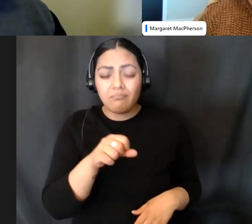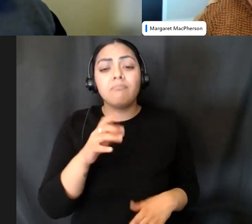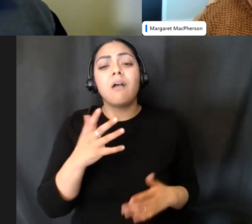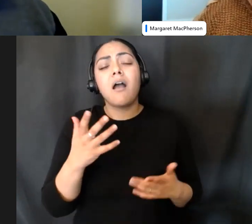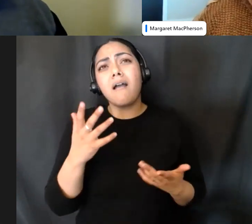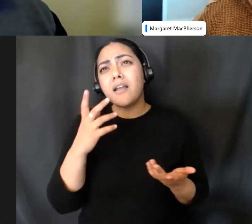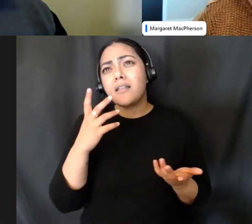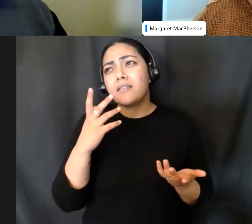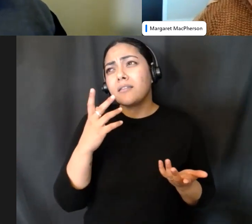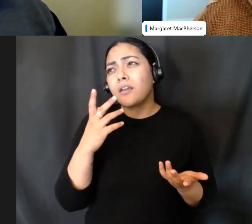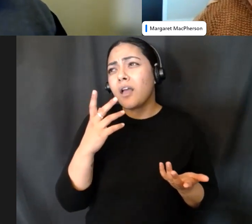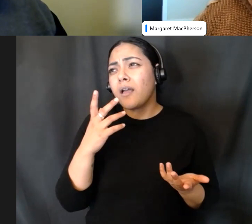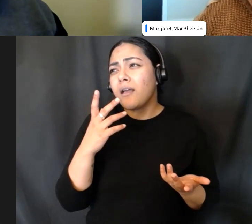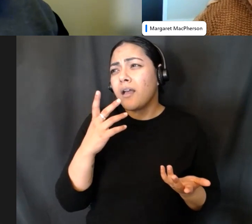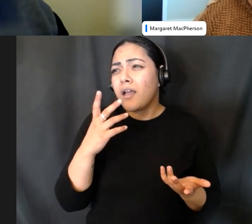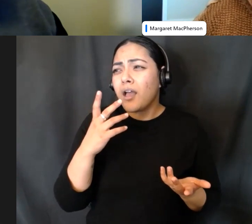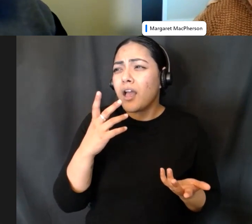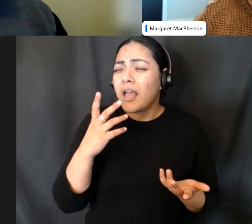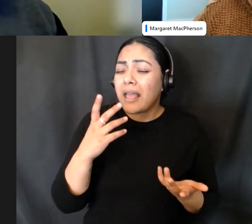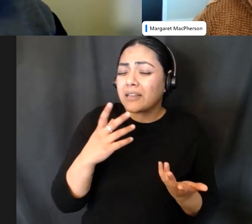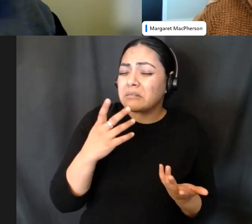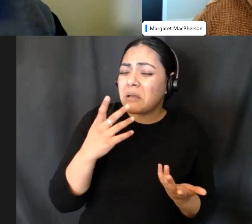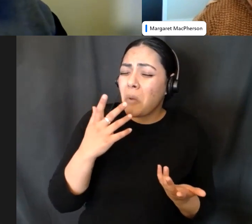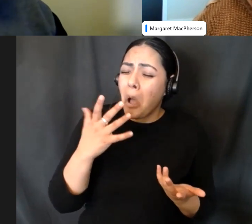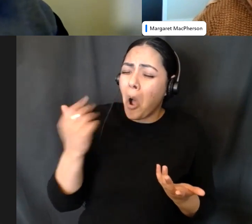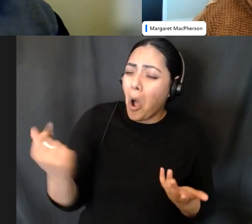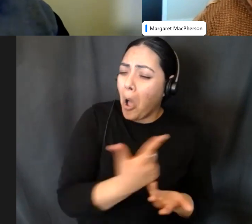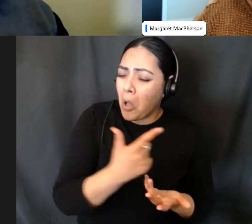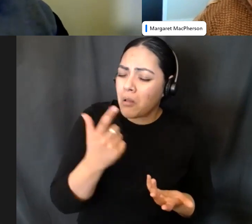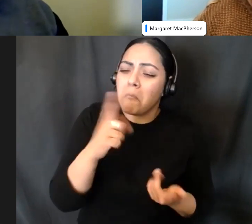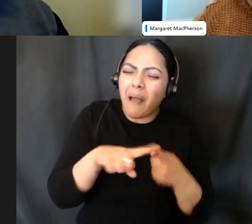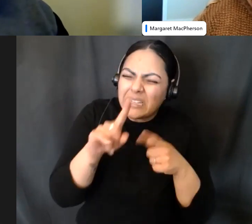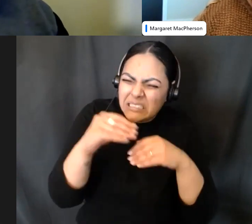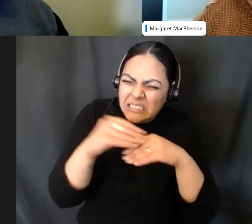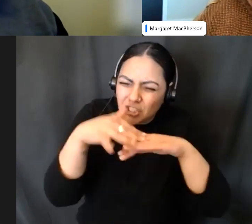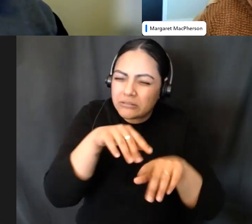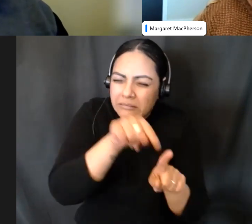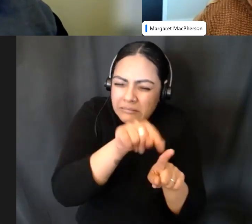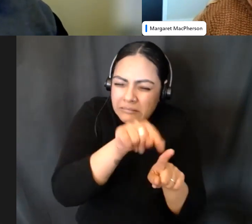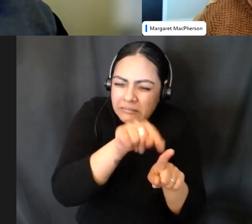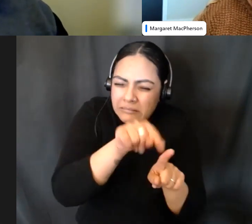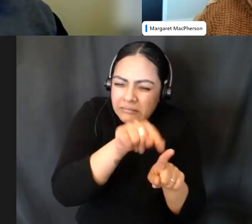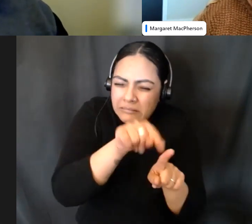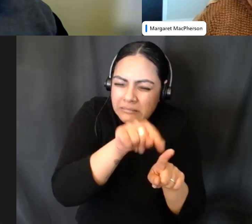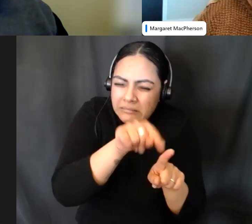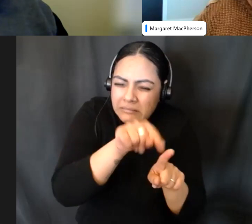well, all of them in one way or another, but with the Indigenous communities especially, is that they don't really appreciate you